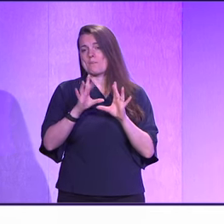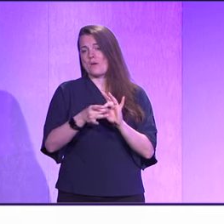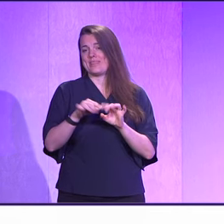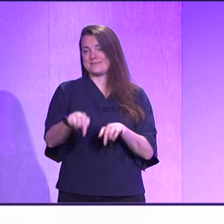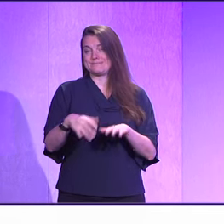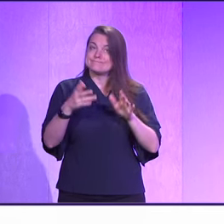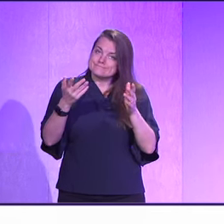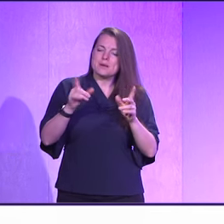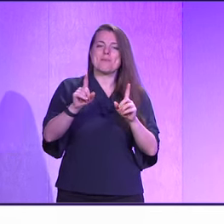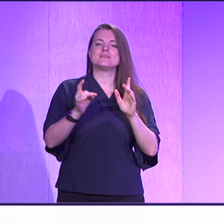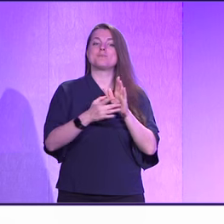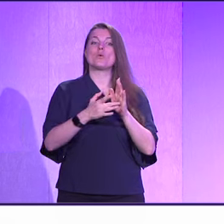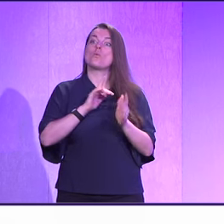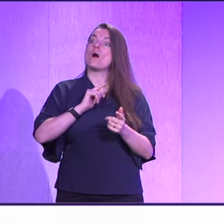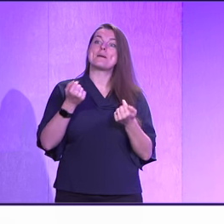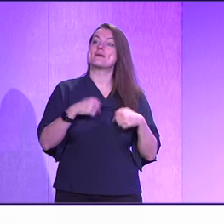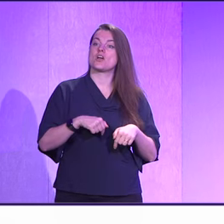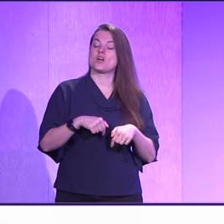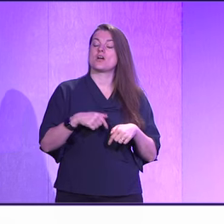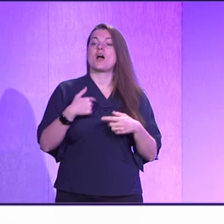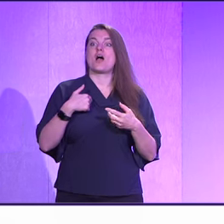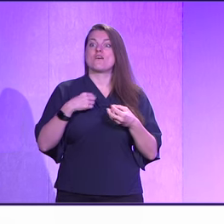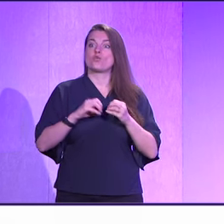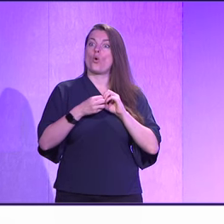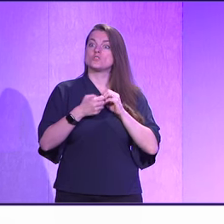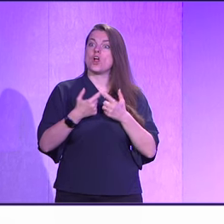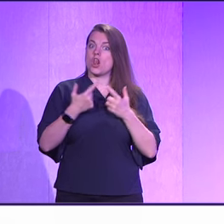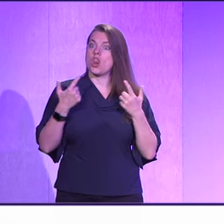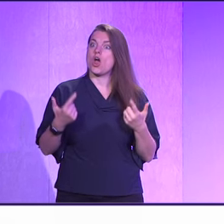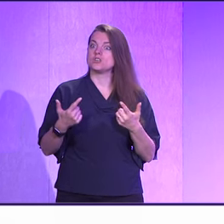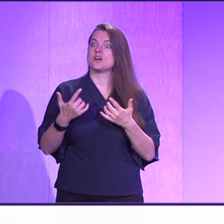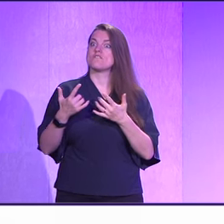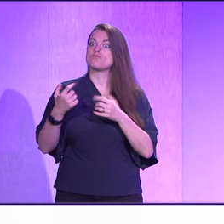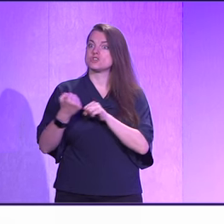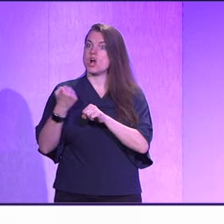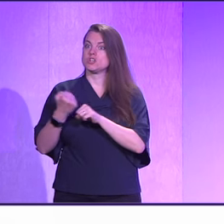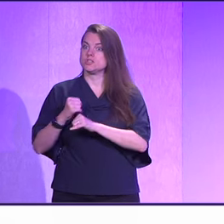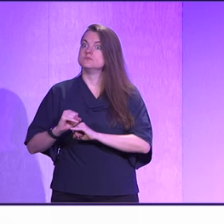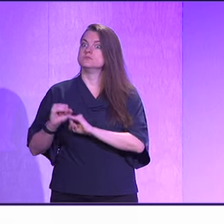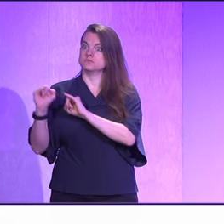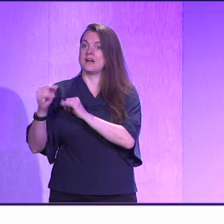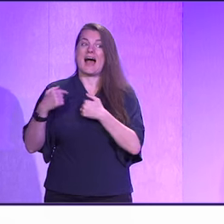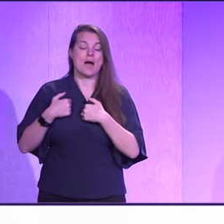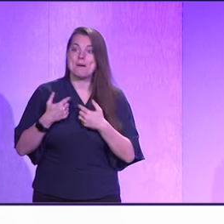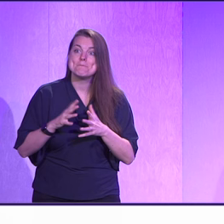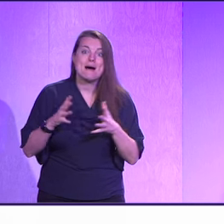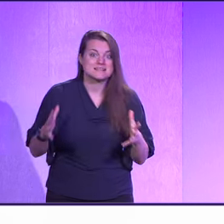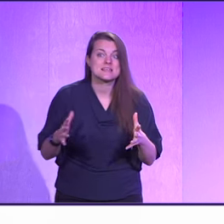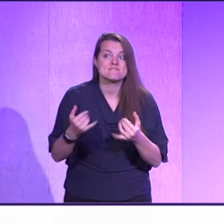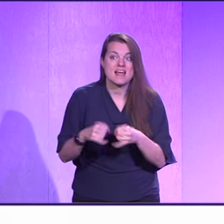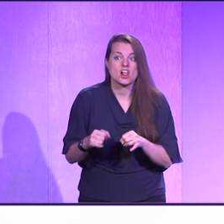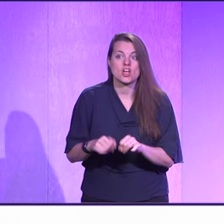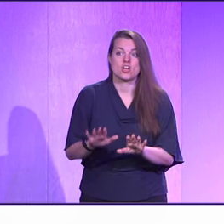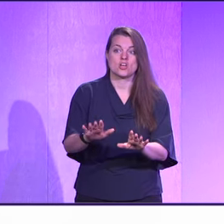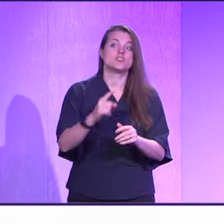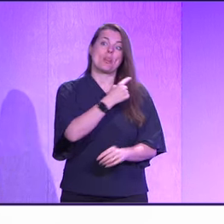most importantly, and why I'm here, is I've caused a lot of very serious production outages. I'm a massive failure.